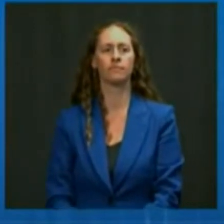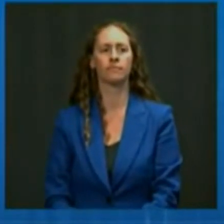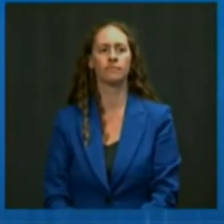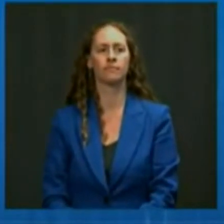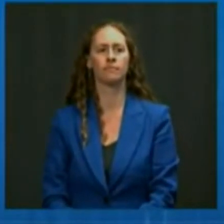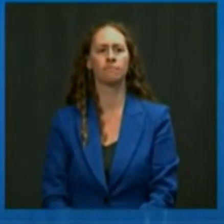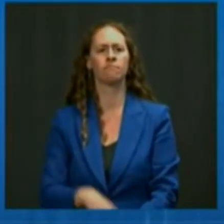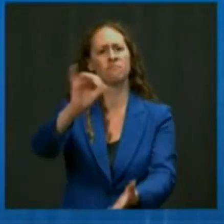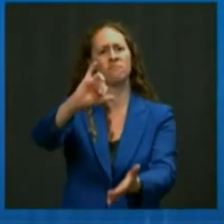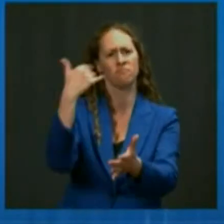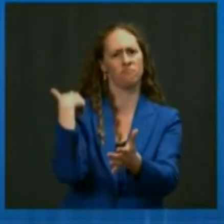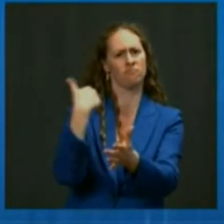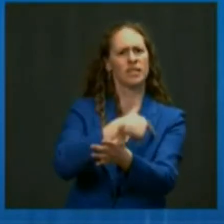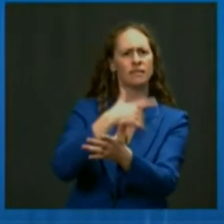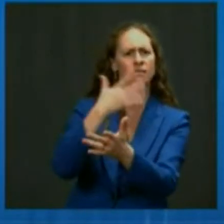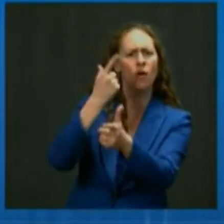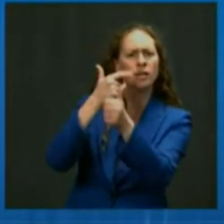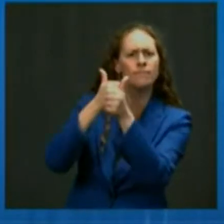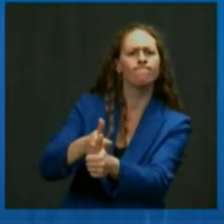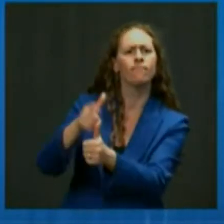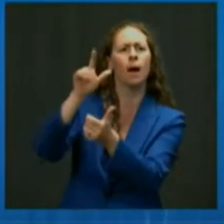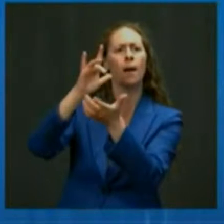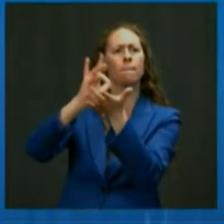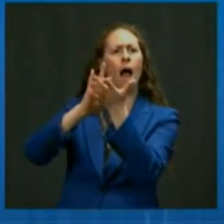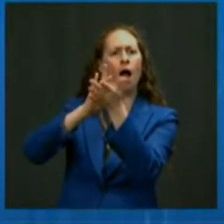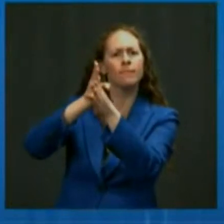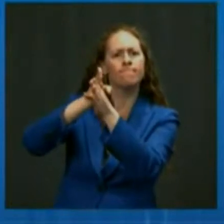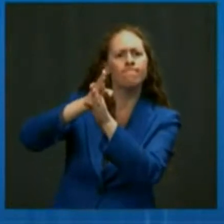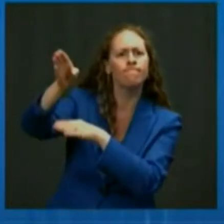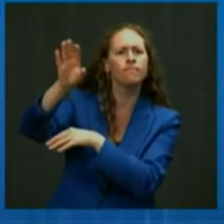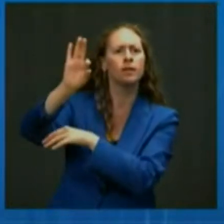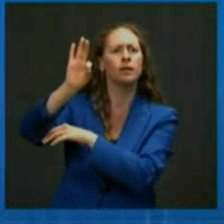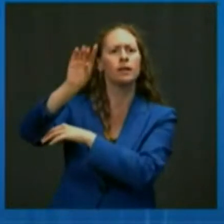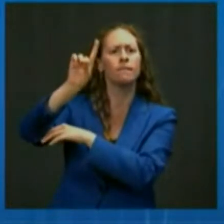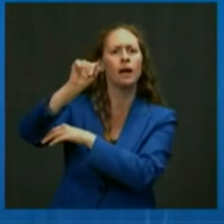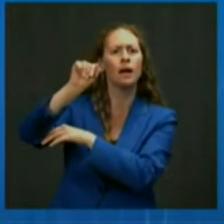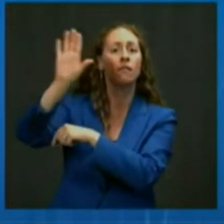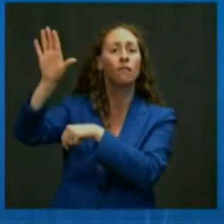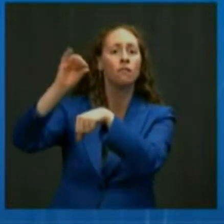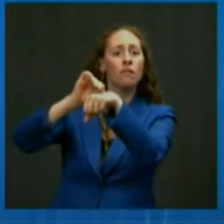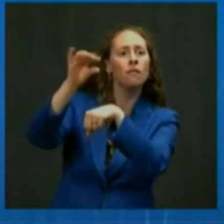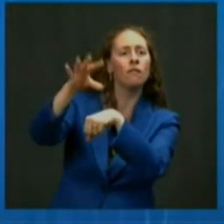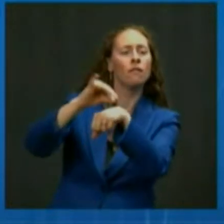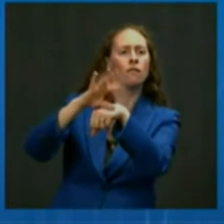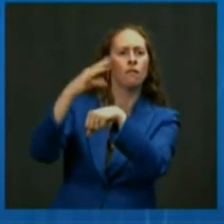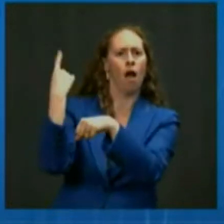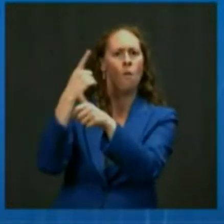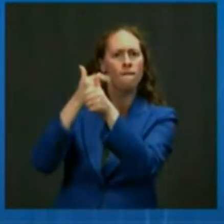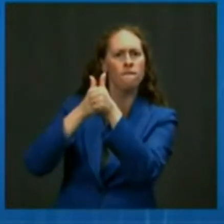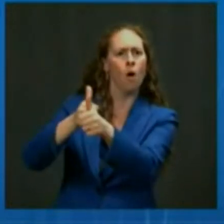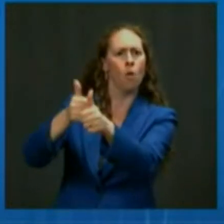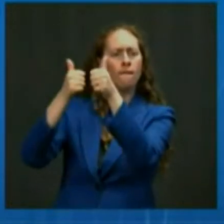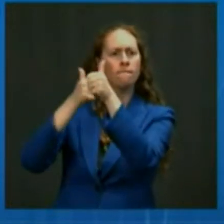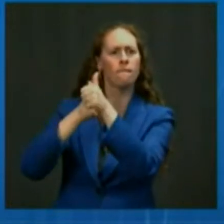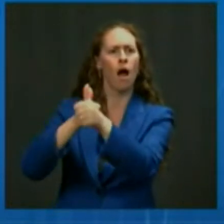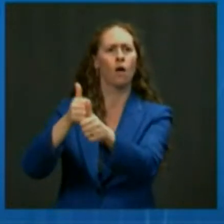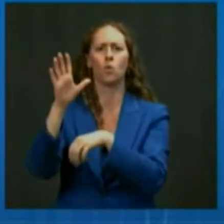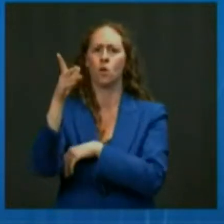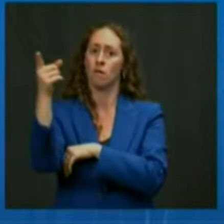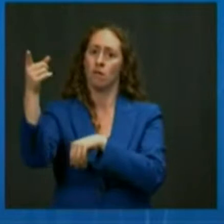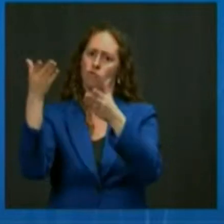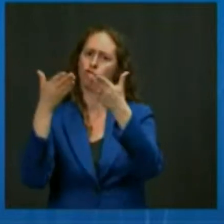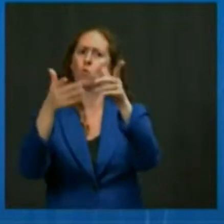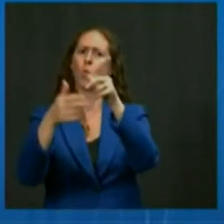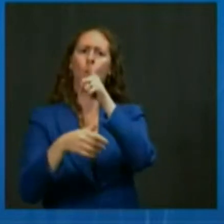because they initially advised us on who should be getting vaccinated first, and it is those people who will be